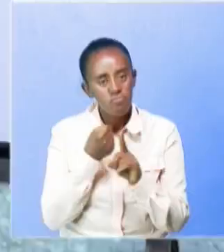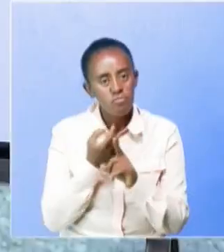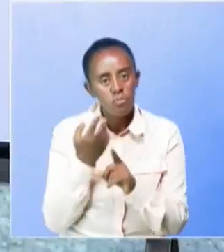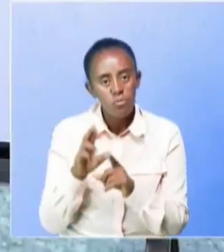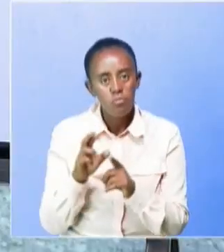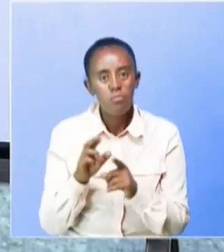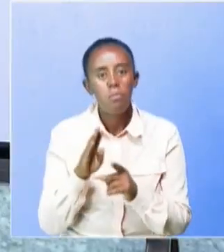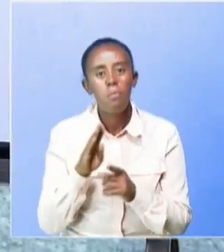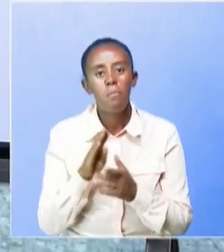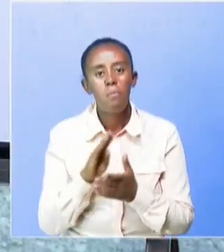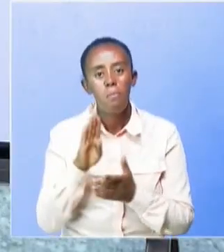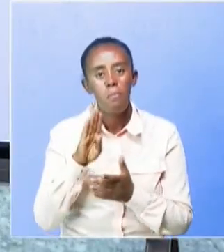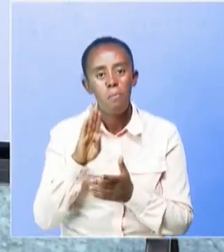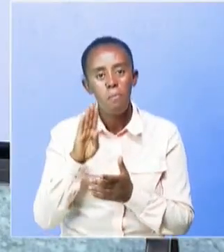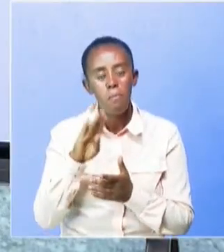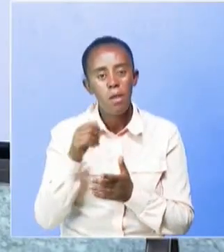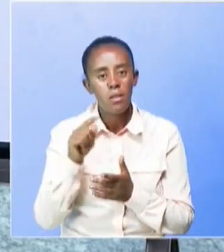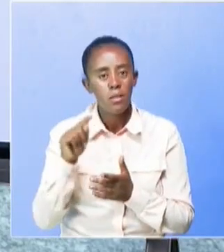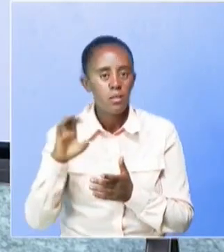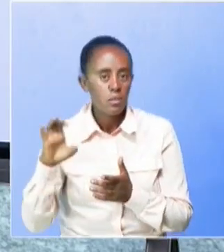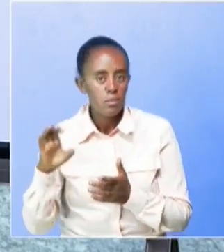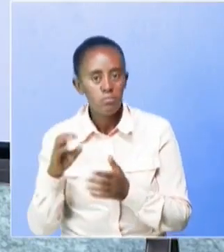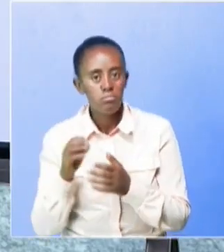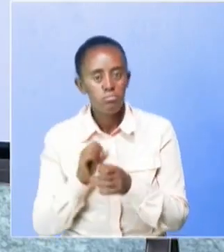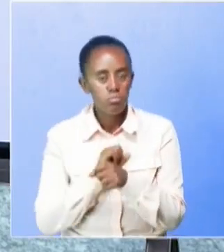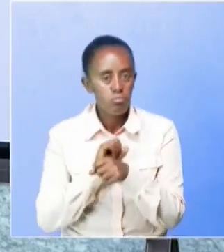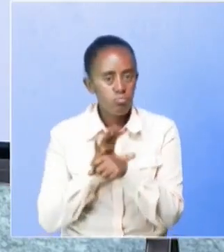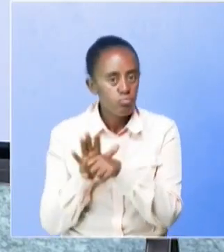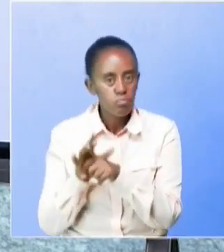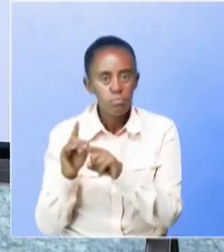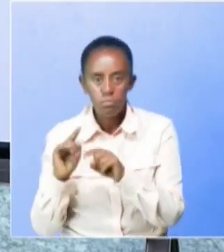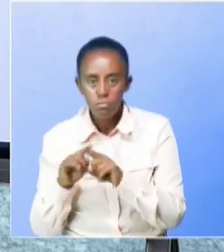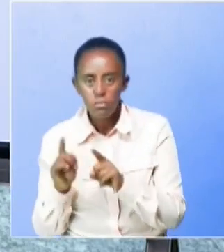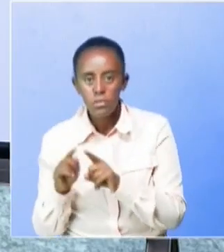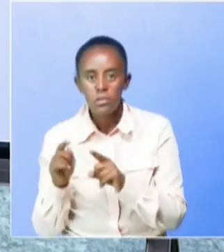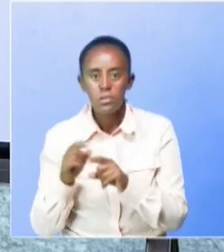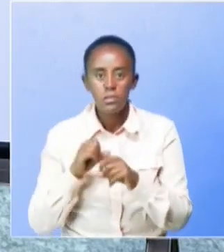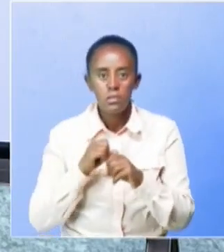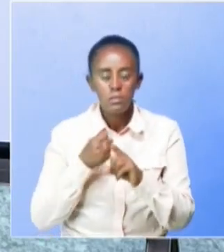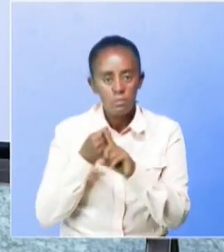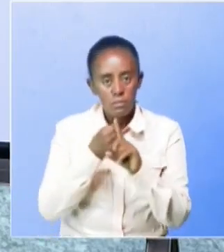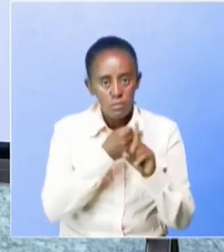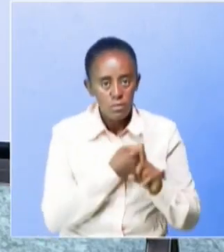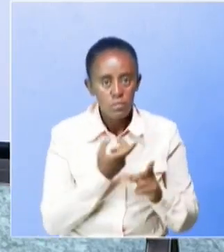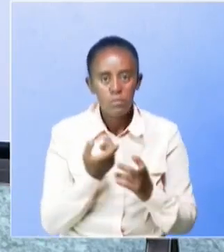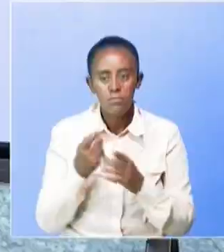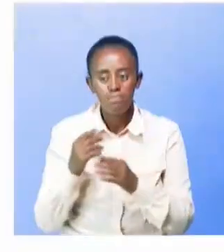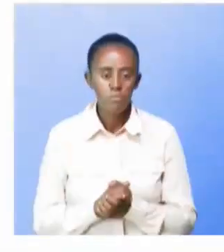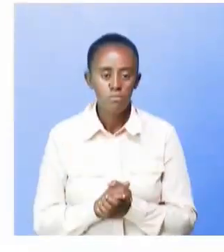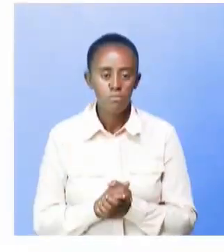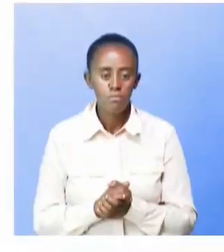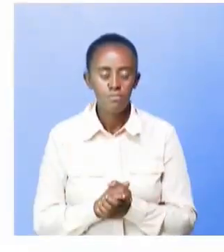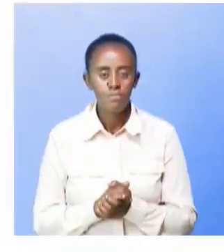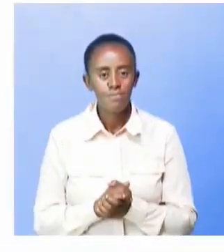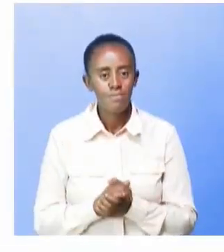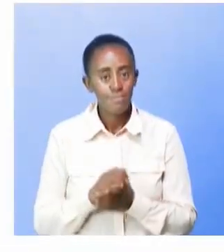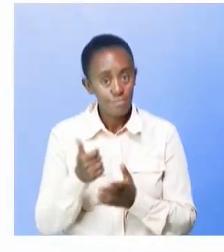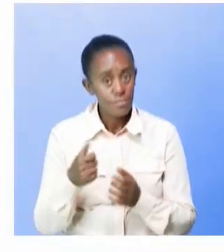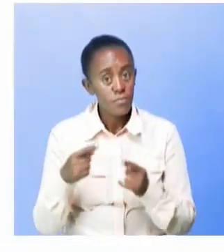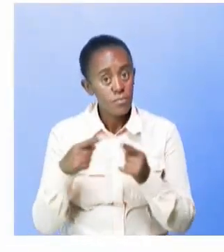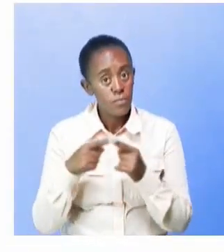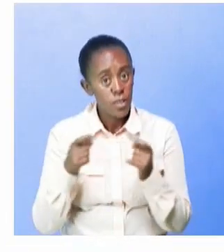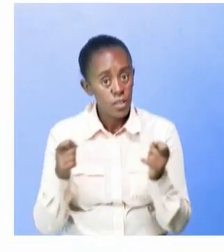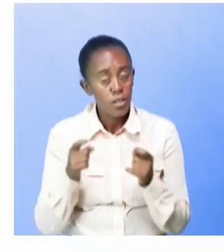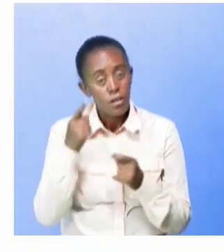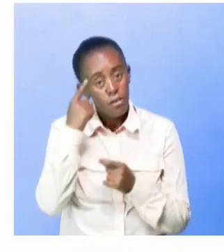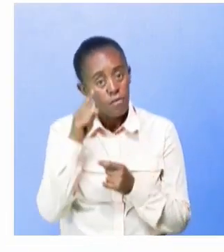battle. Battling the coronavirus. This could be what? Its synonym. So the antonym